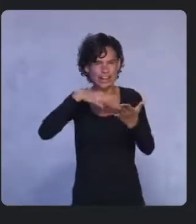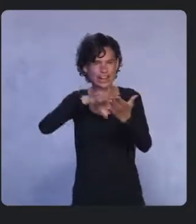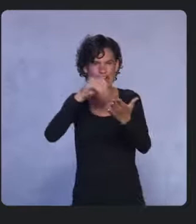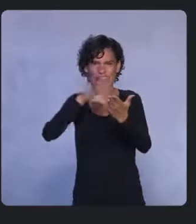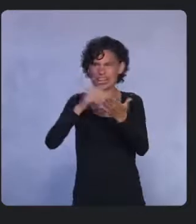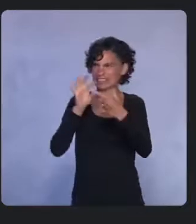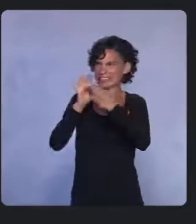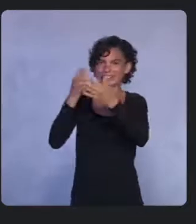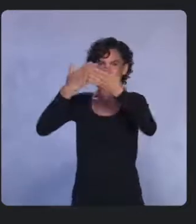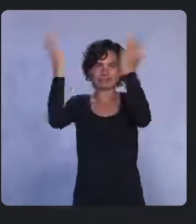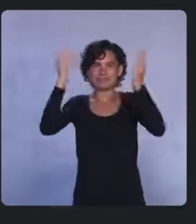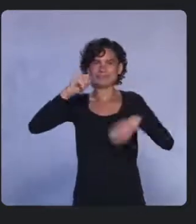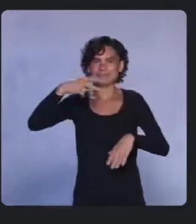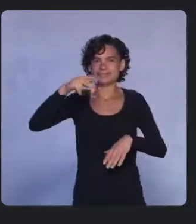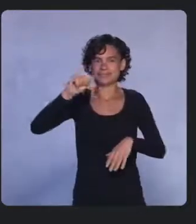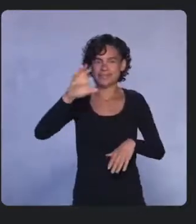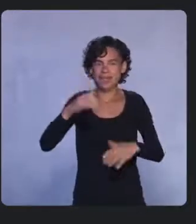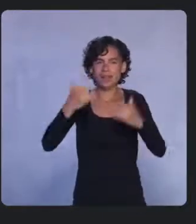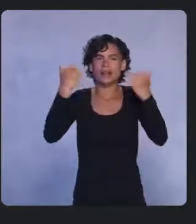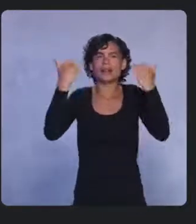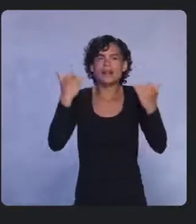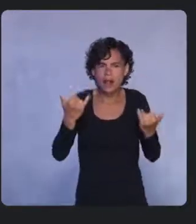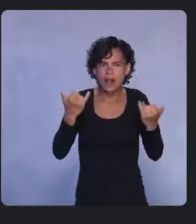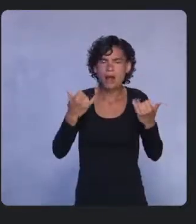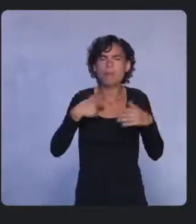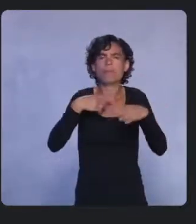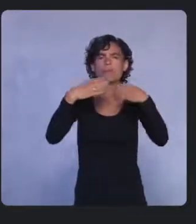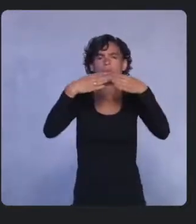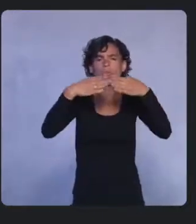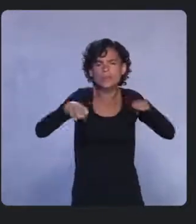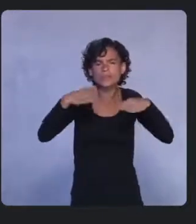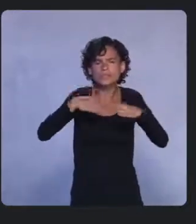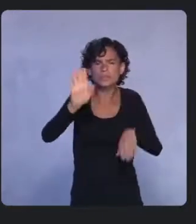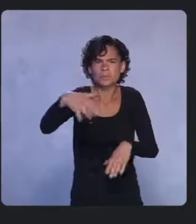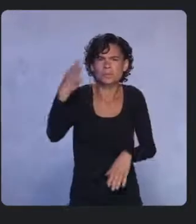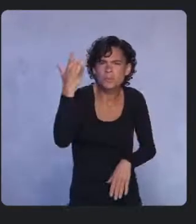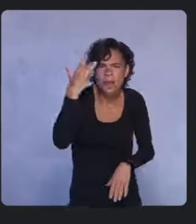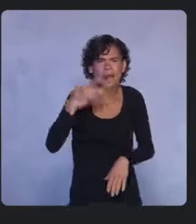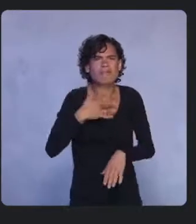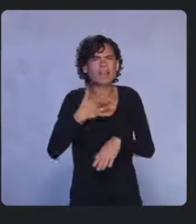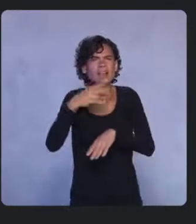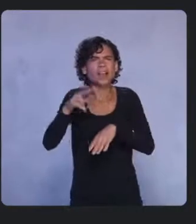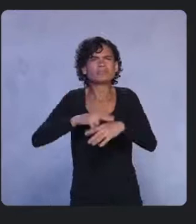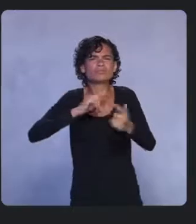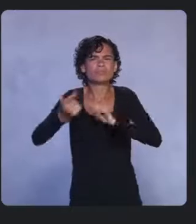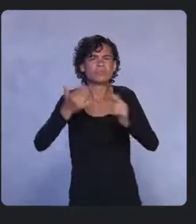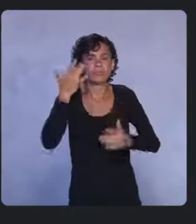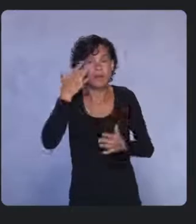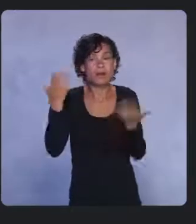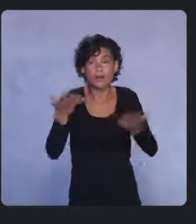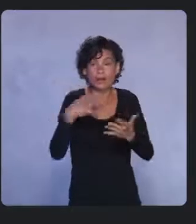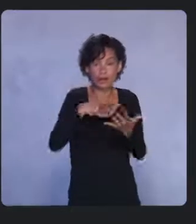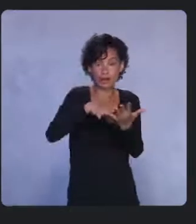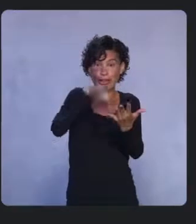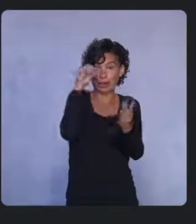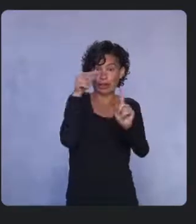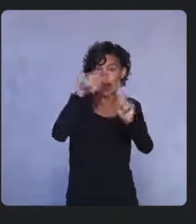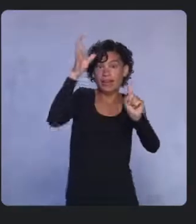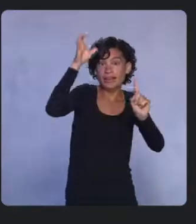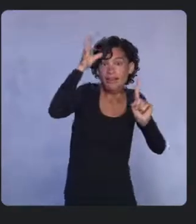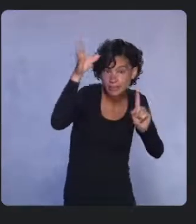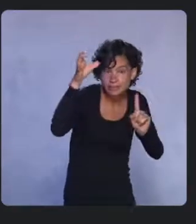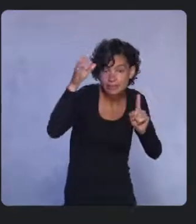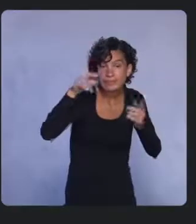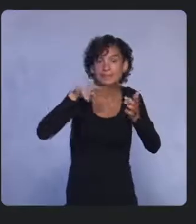Let's break down what made it feel so natural. First, learn concepts. As you saw, the model talked about the